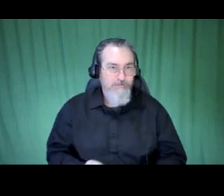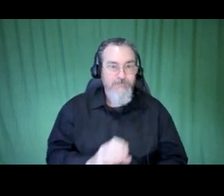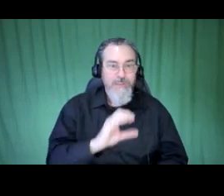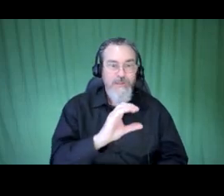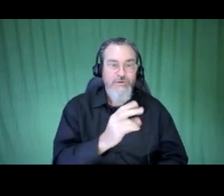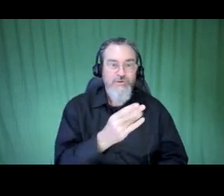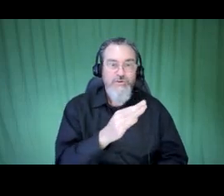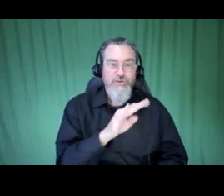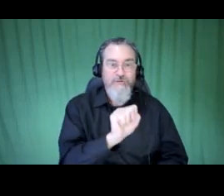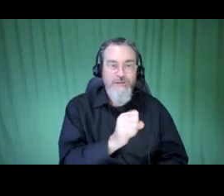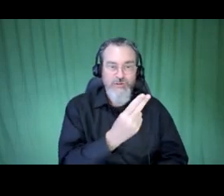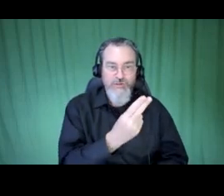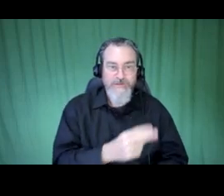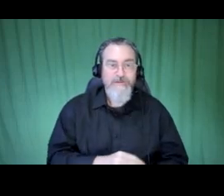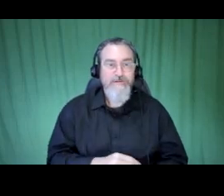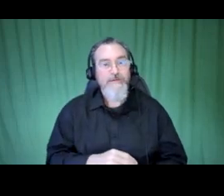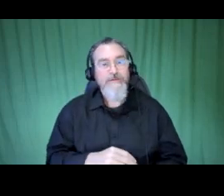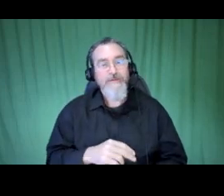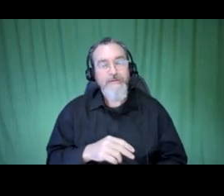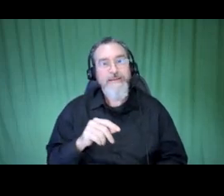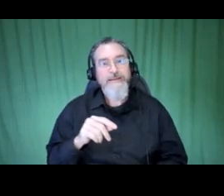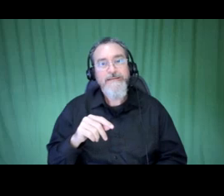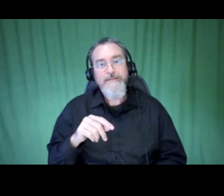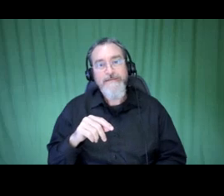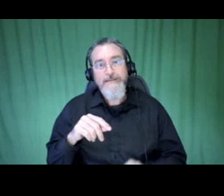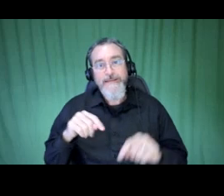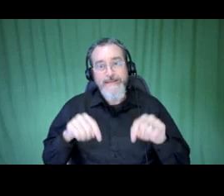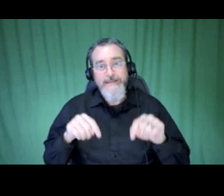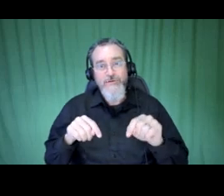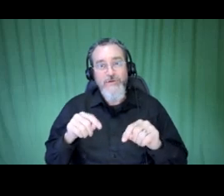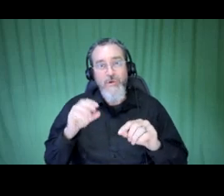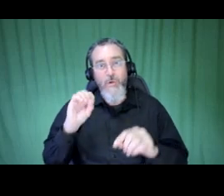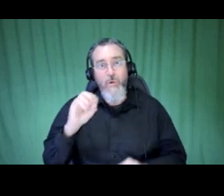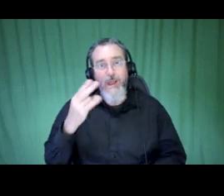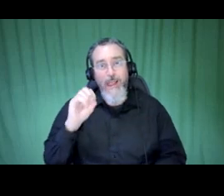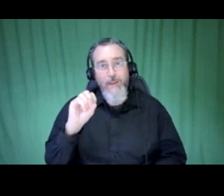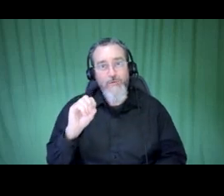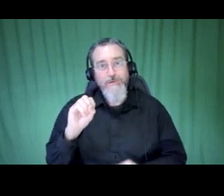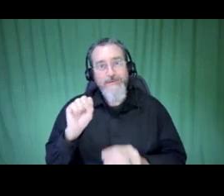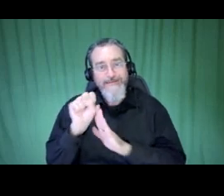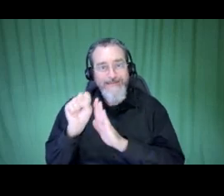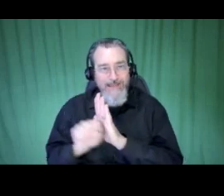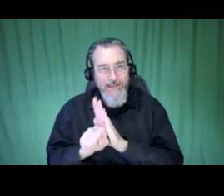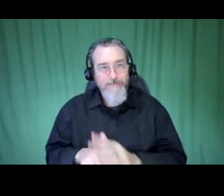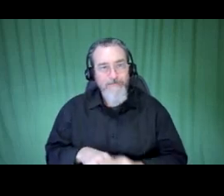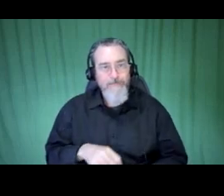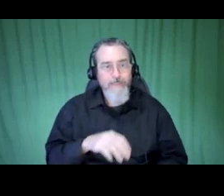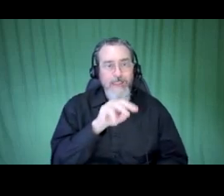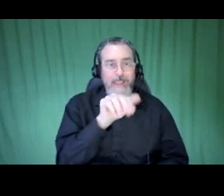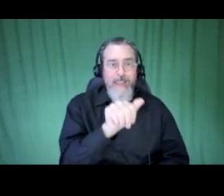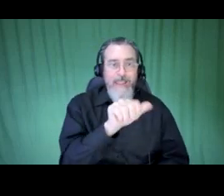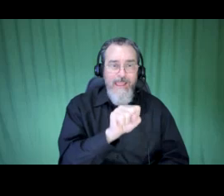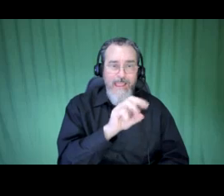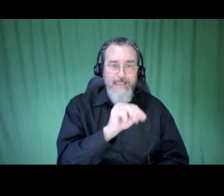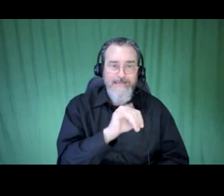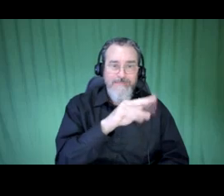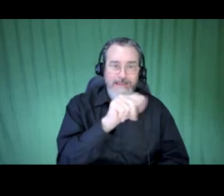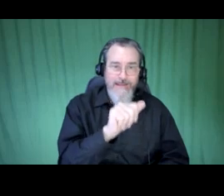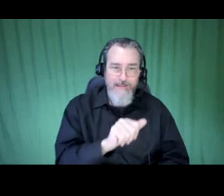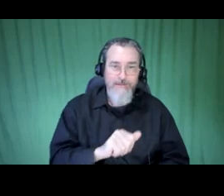in humanitarian engineering here at Ohio State as well in the call. Asmita Muroka, a professor in assistant professor in